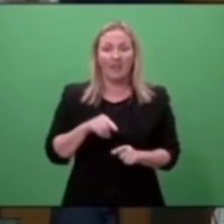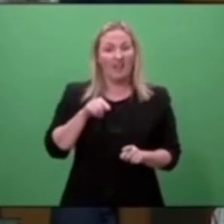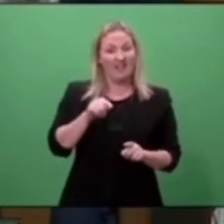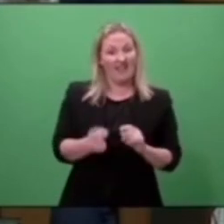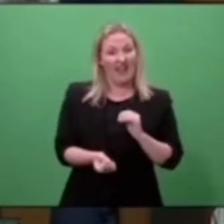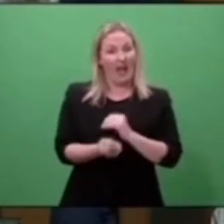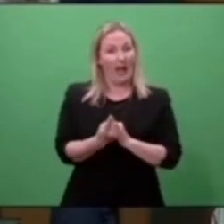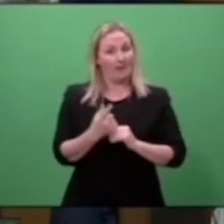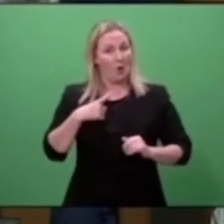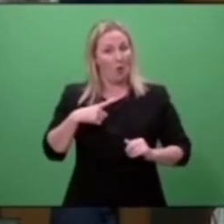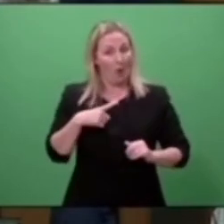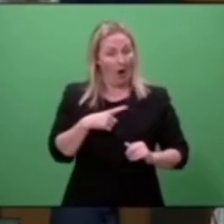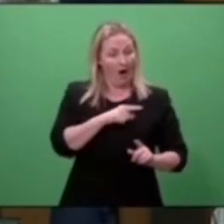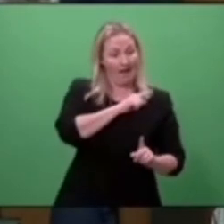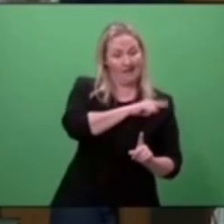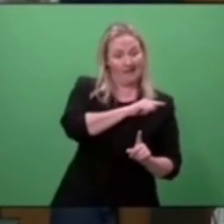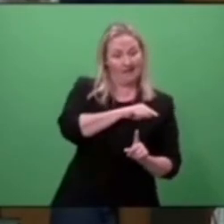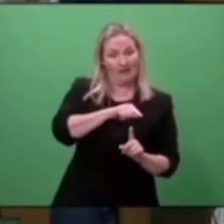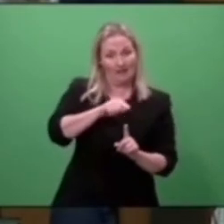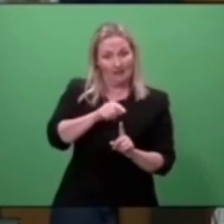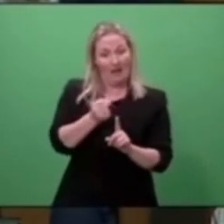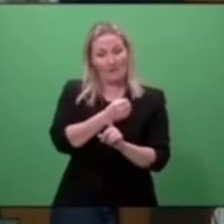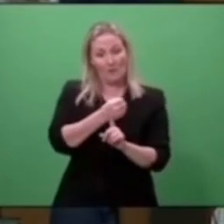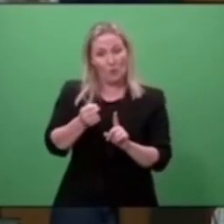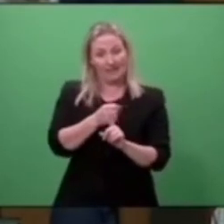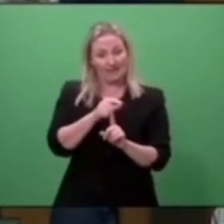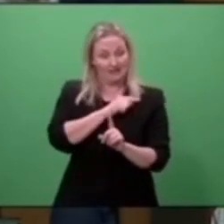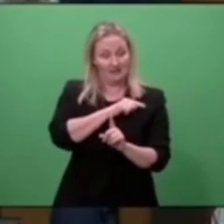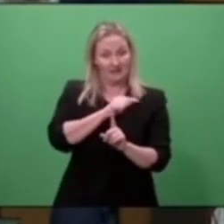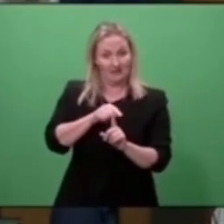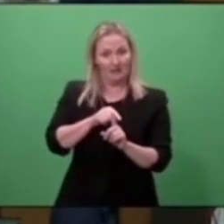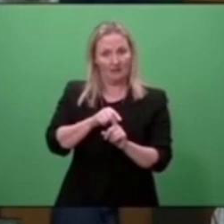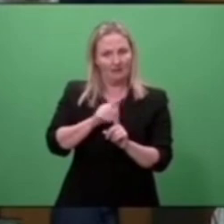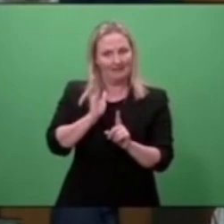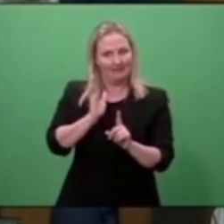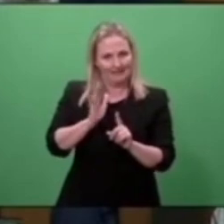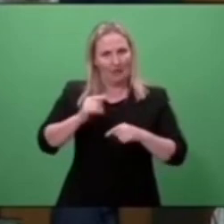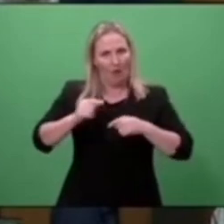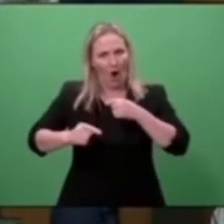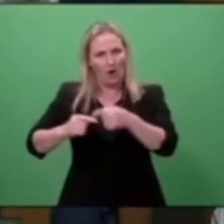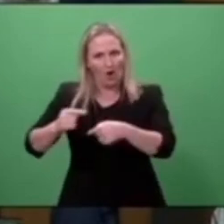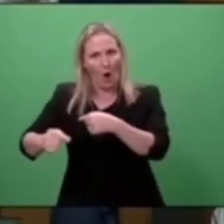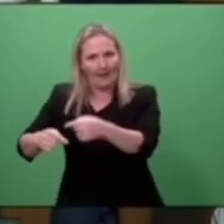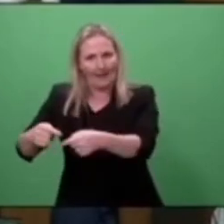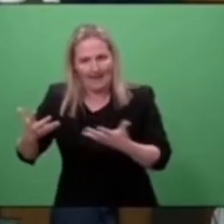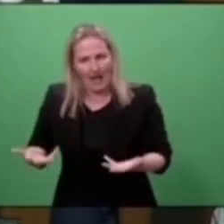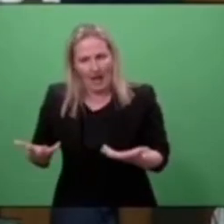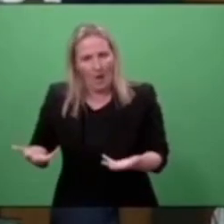to abuse and neglect during the inquiry period continue to persist.